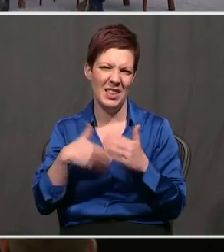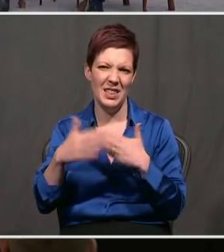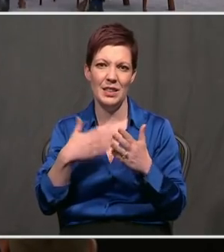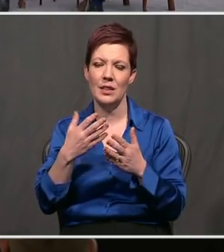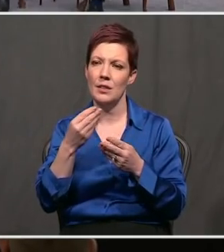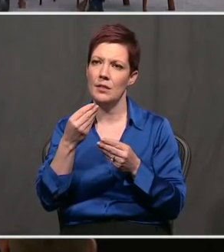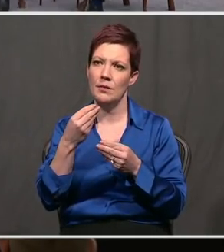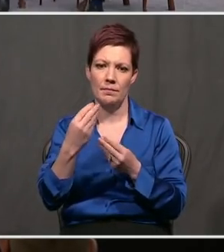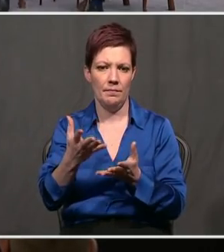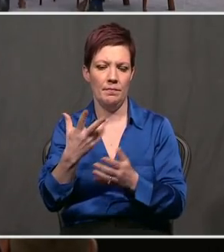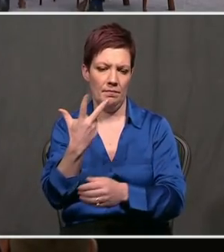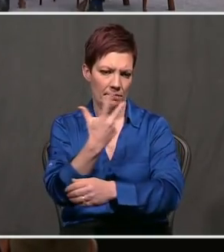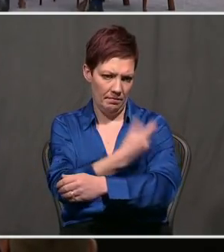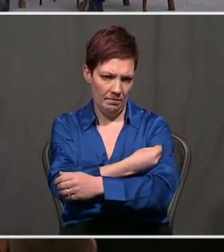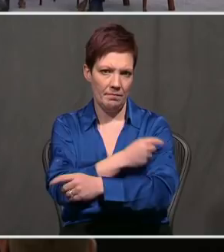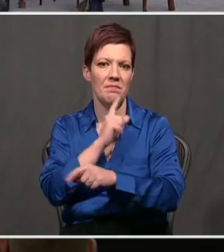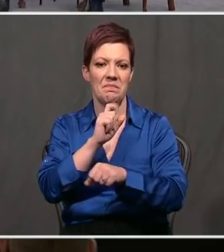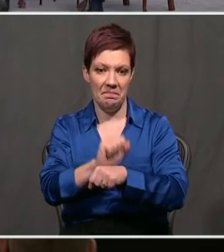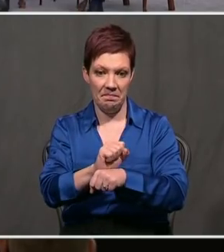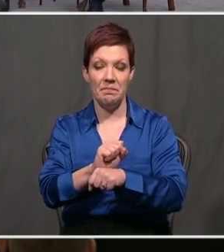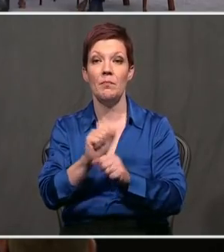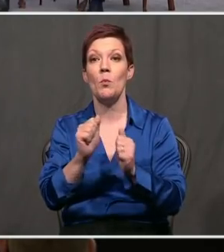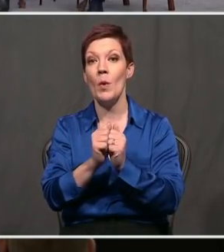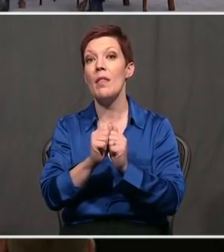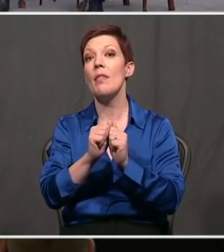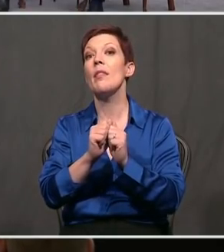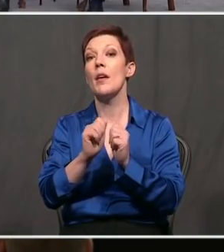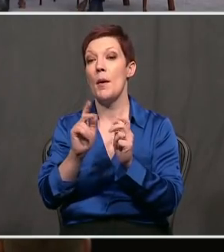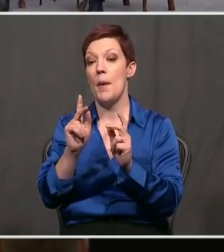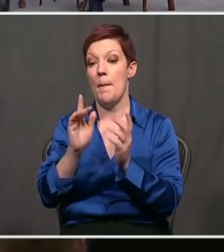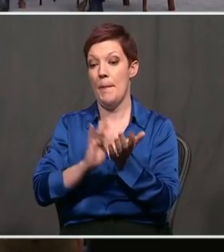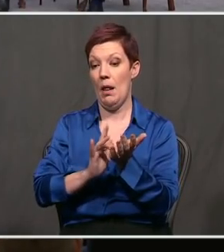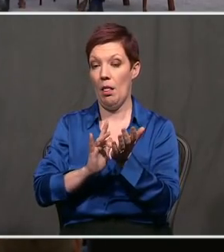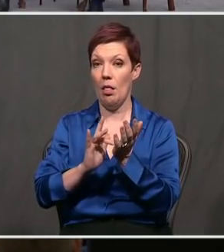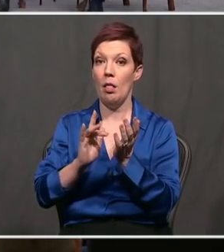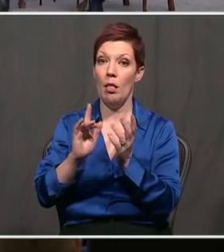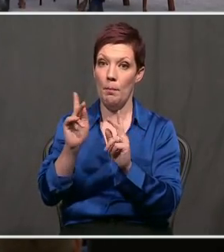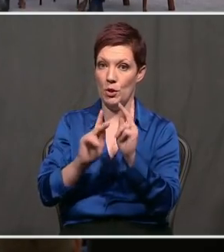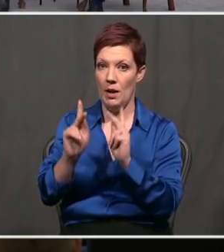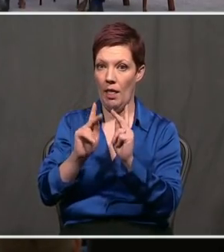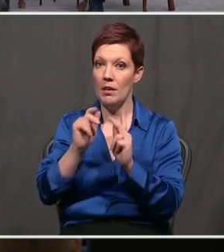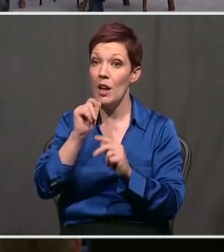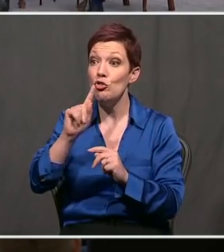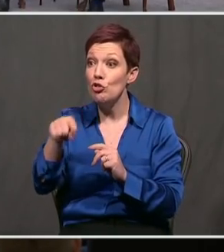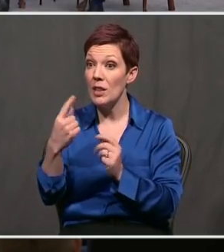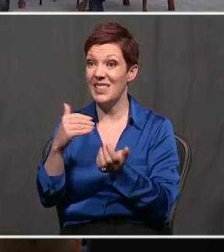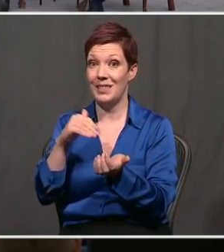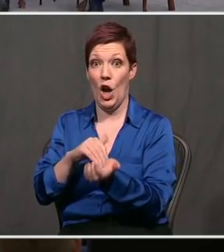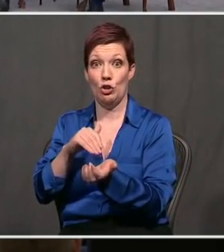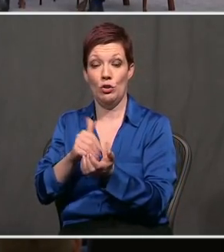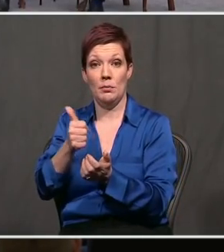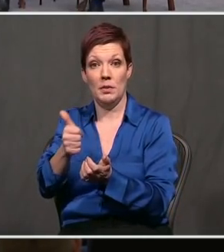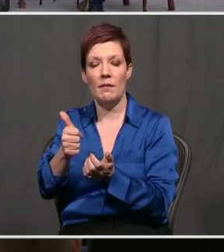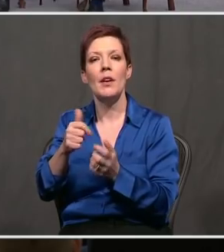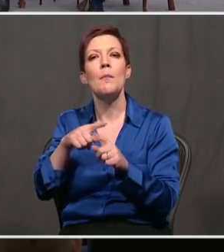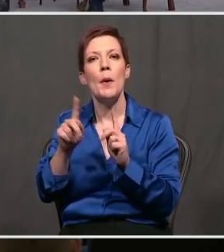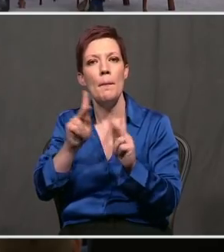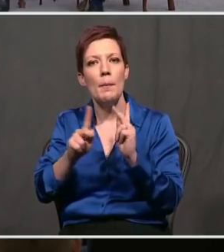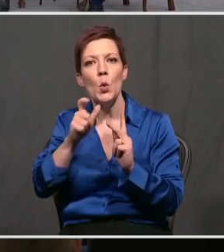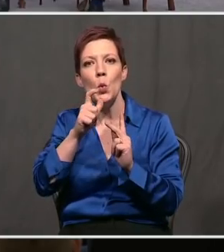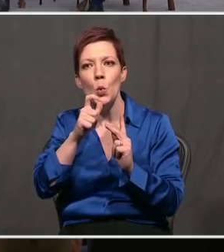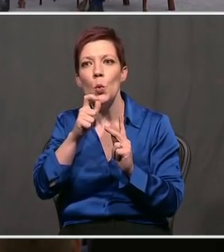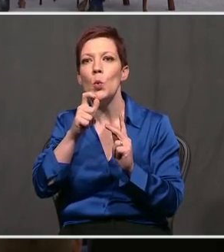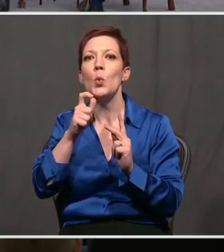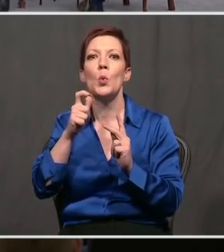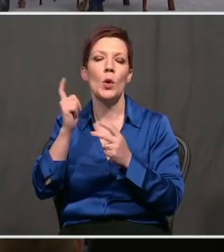with shots in the arm with medical personnel, not just doctors, nurses, and therapists, for sure them, but also people who clean the rooms,